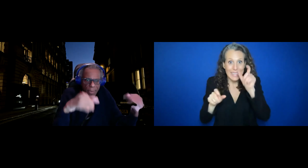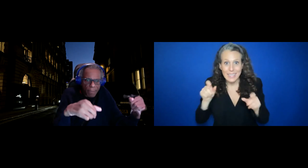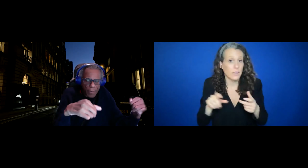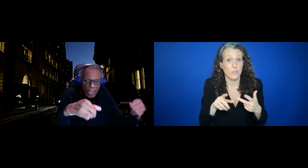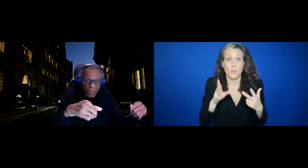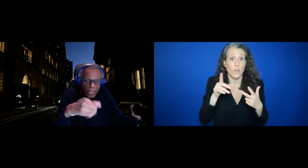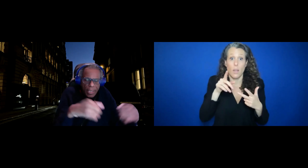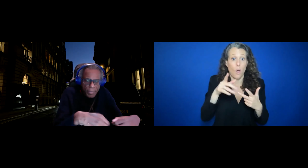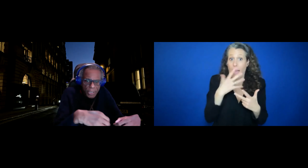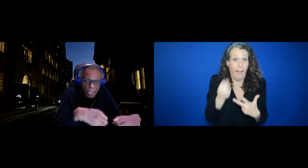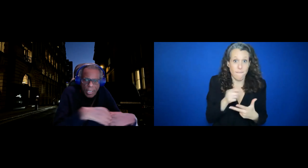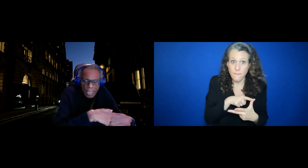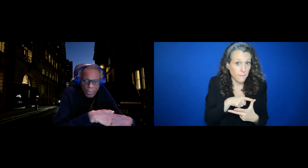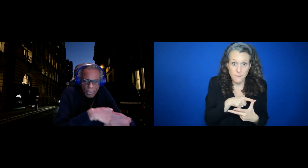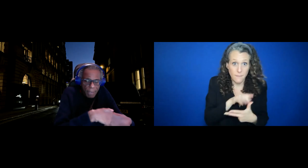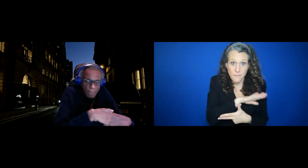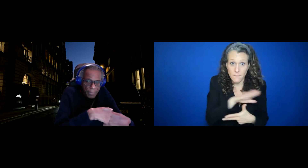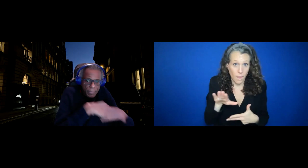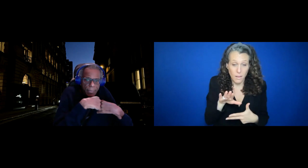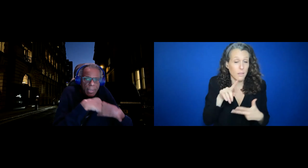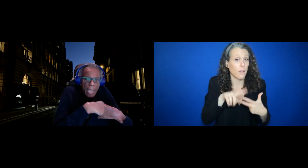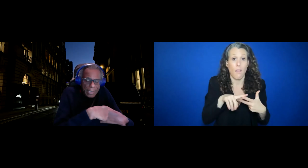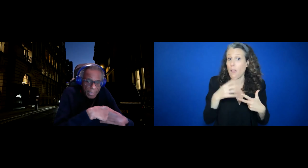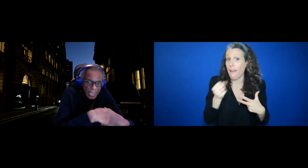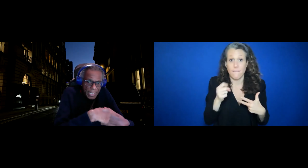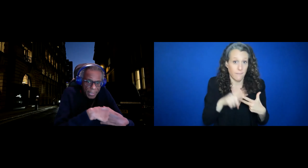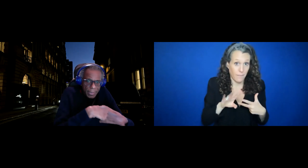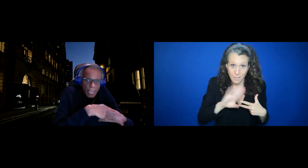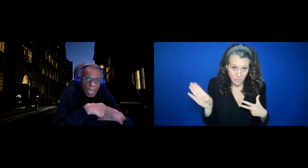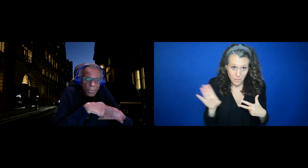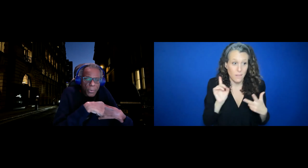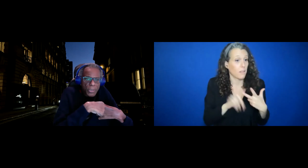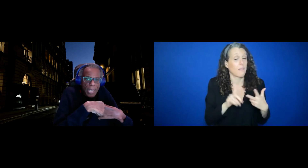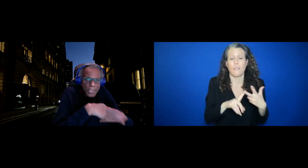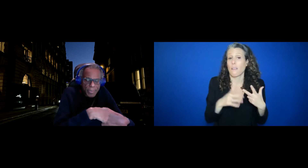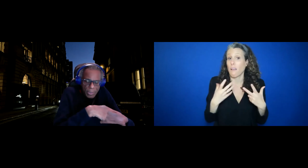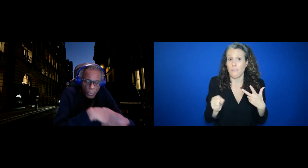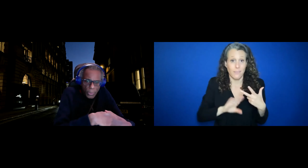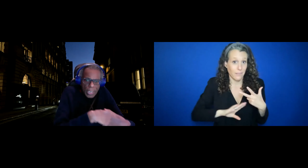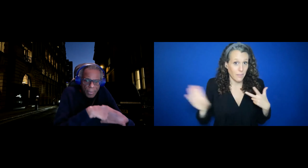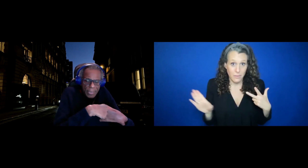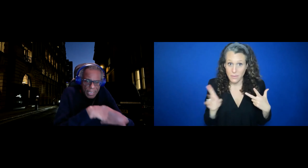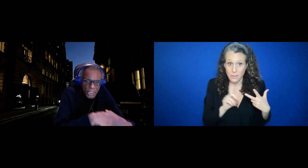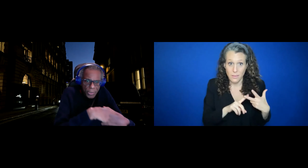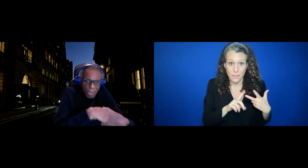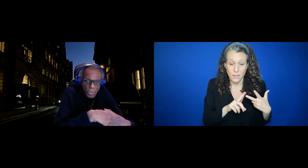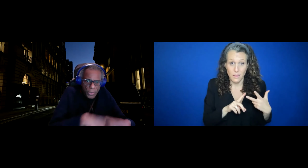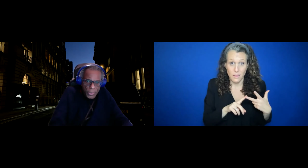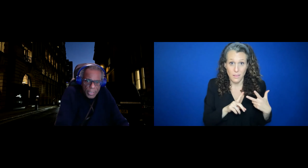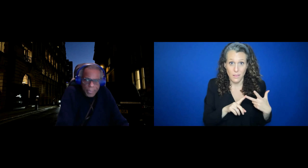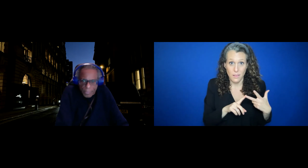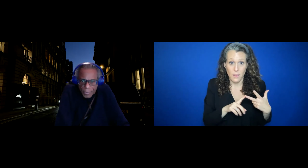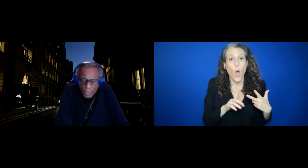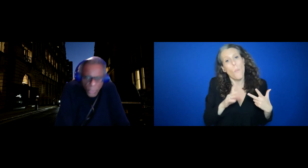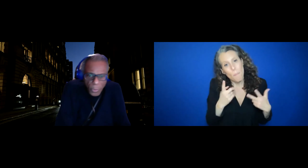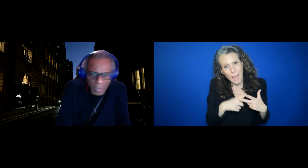access to smartphone technology, to a machine technology smartphone, access to data, and also be taught, somebody to teach you how to use